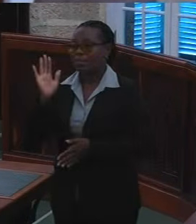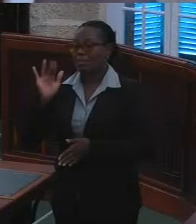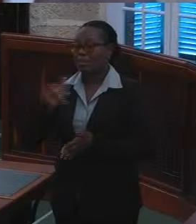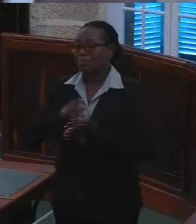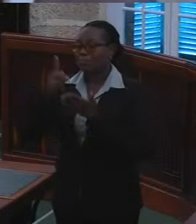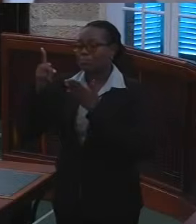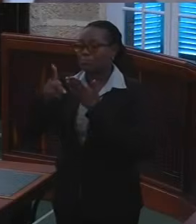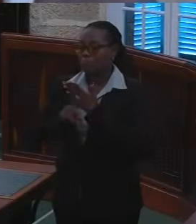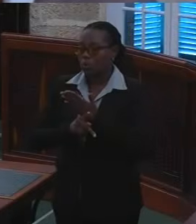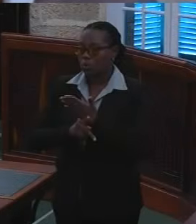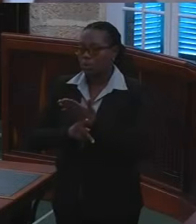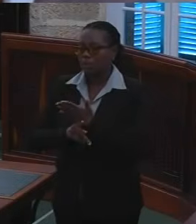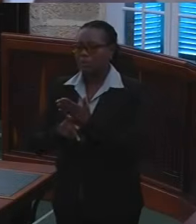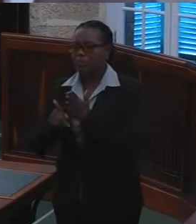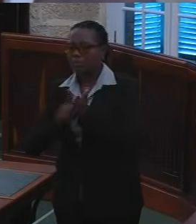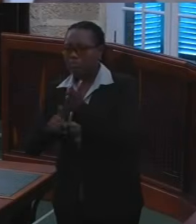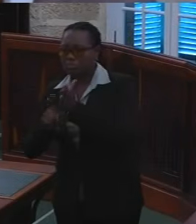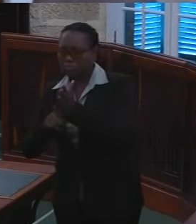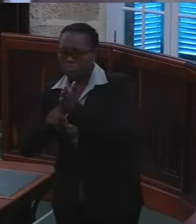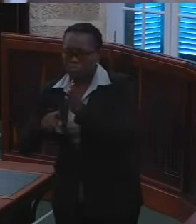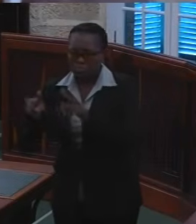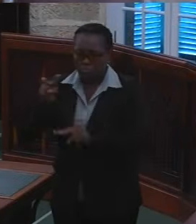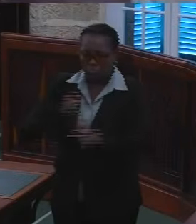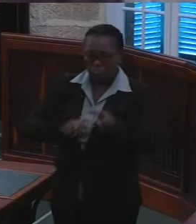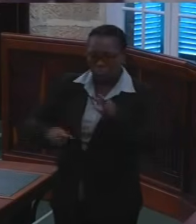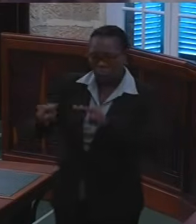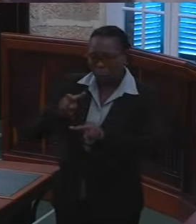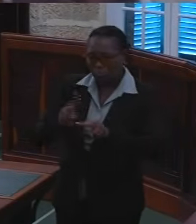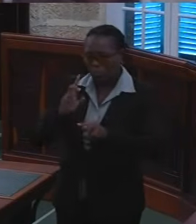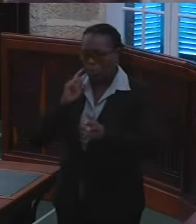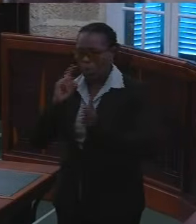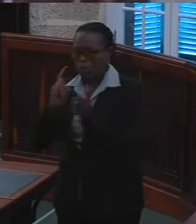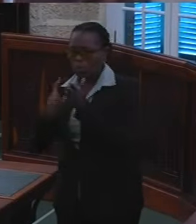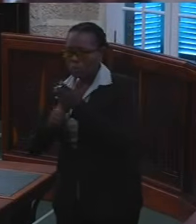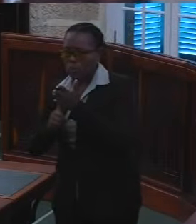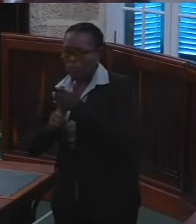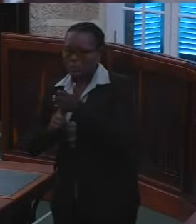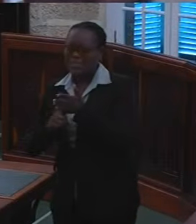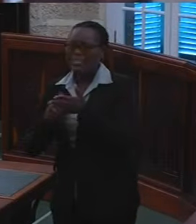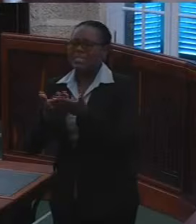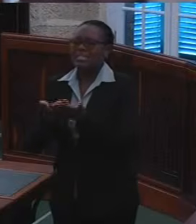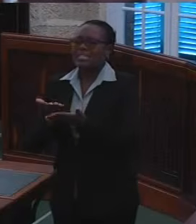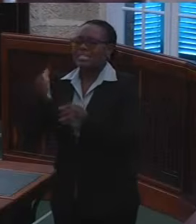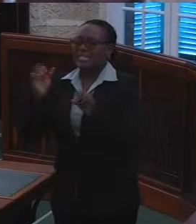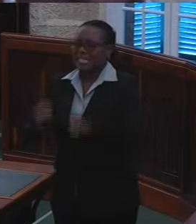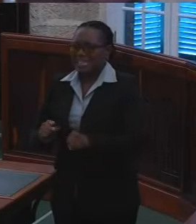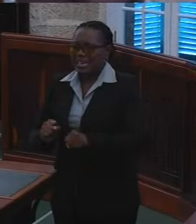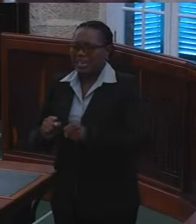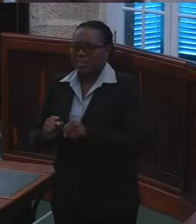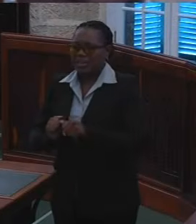of monitoring and evaluation, where we look at the early interventions